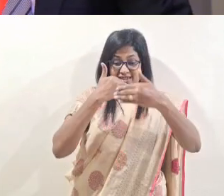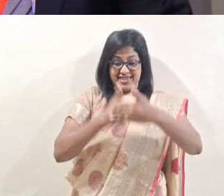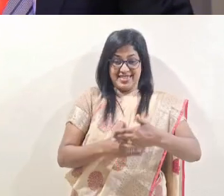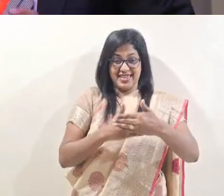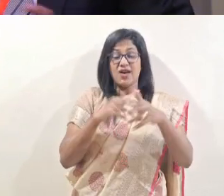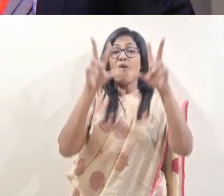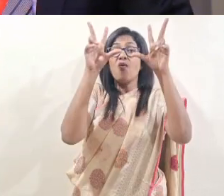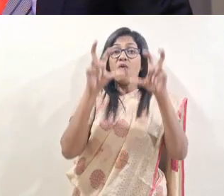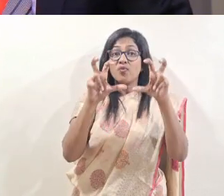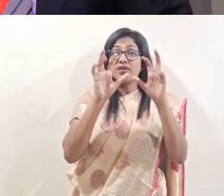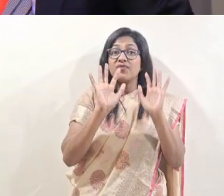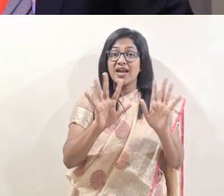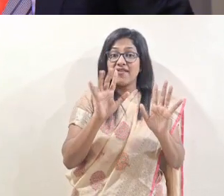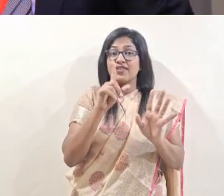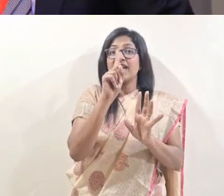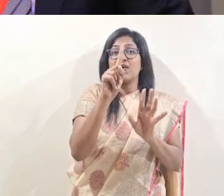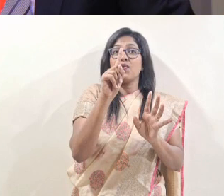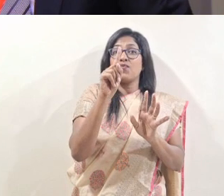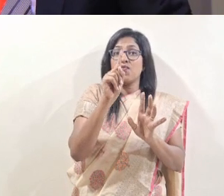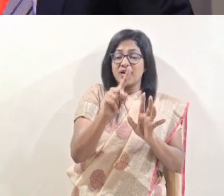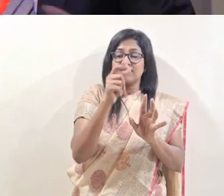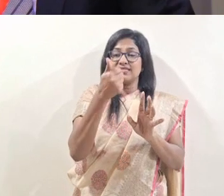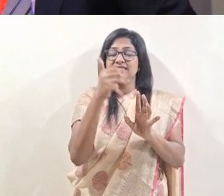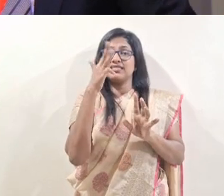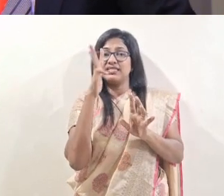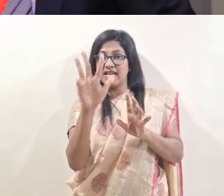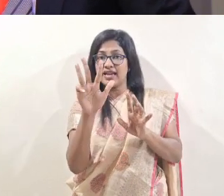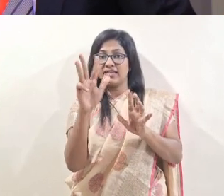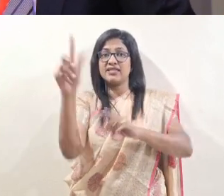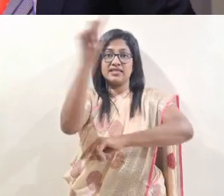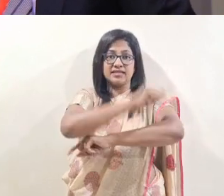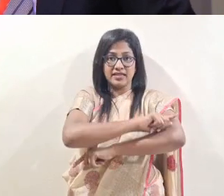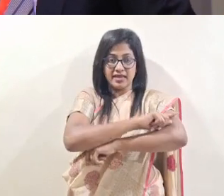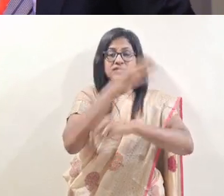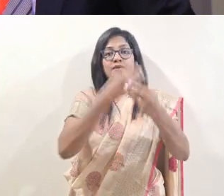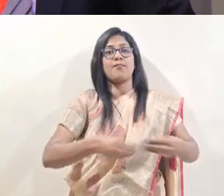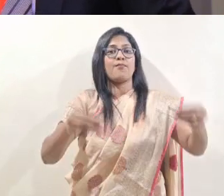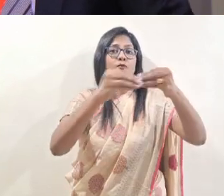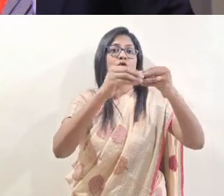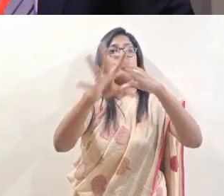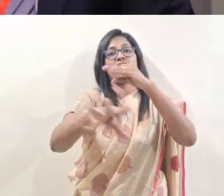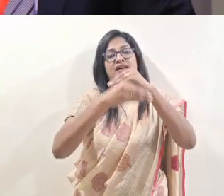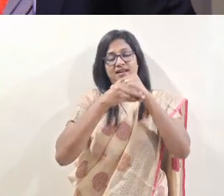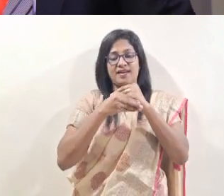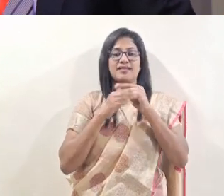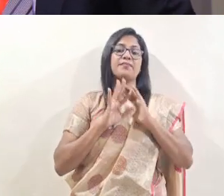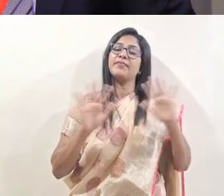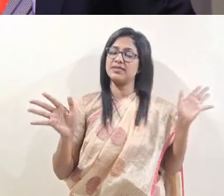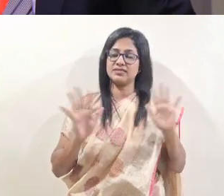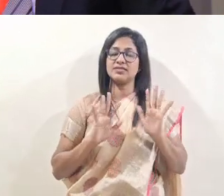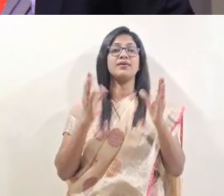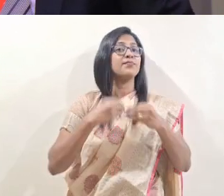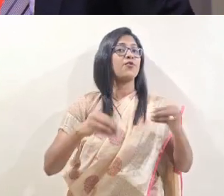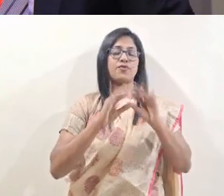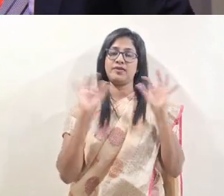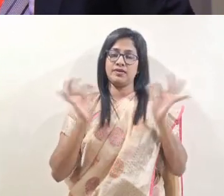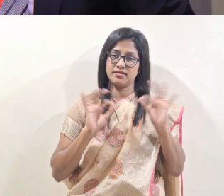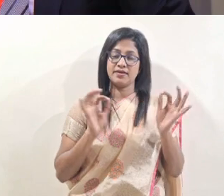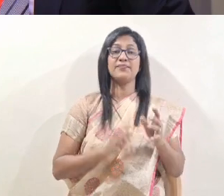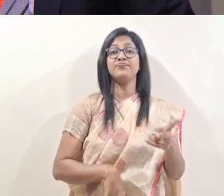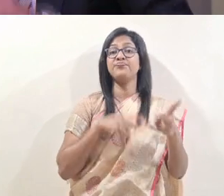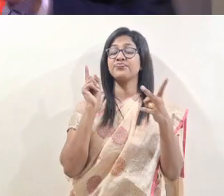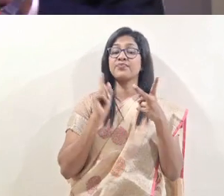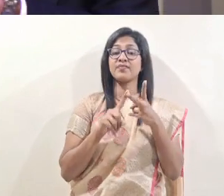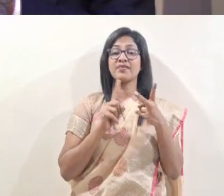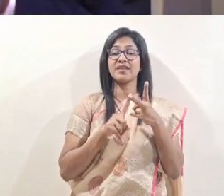of 169 days, that has been extended for the concession period. And that's all. That's nothing more than that.